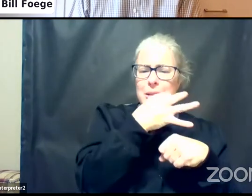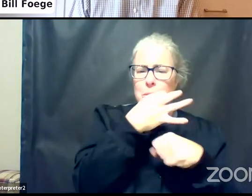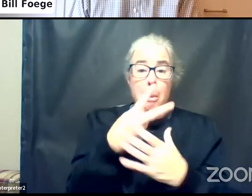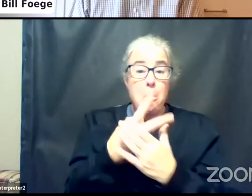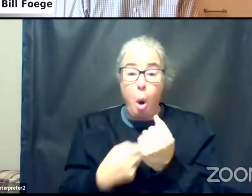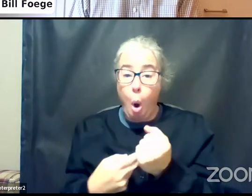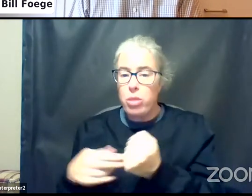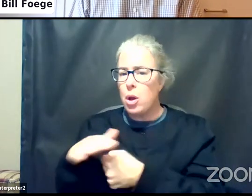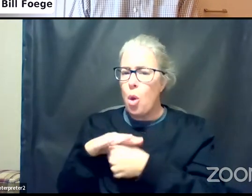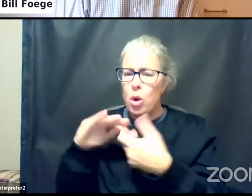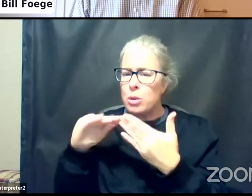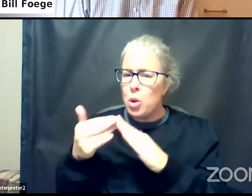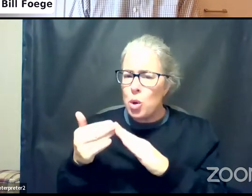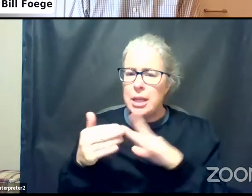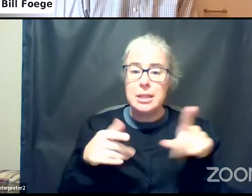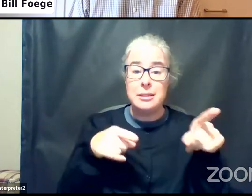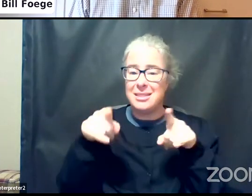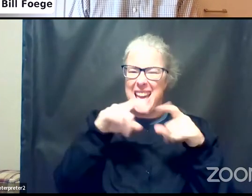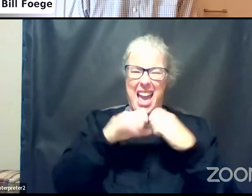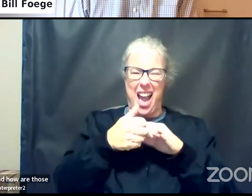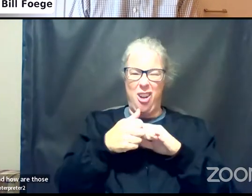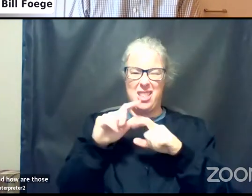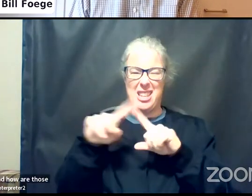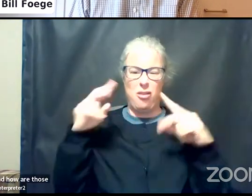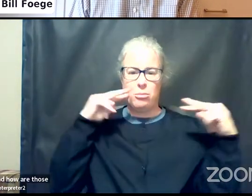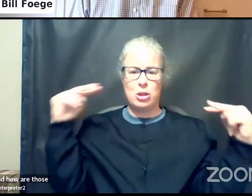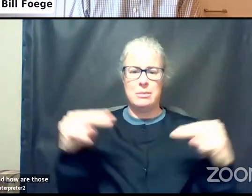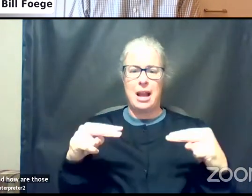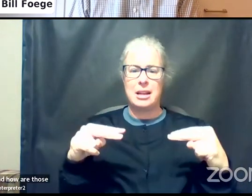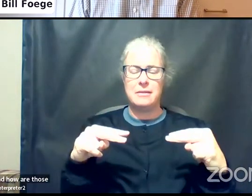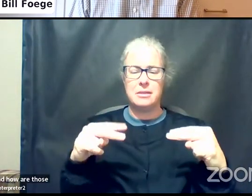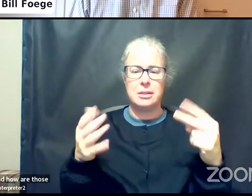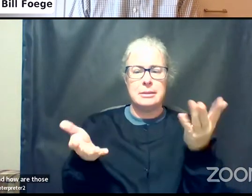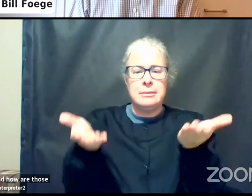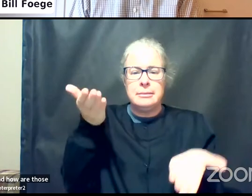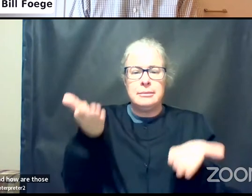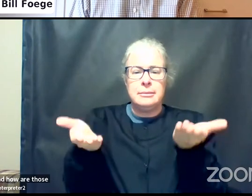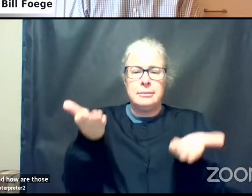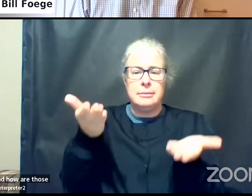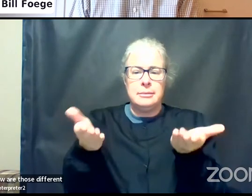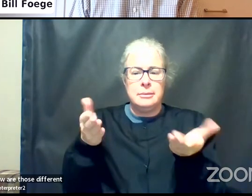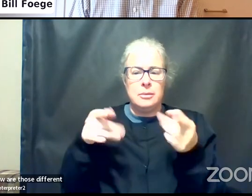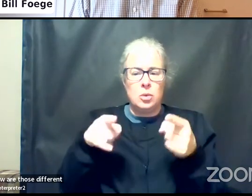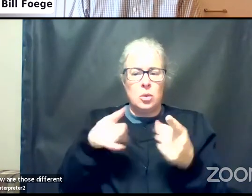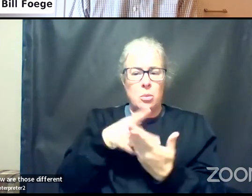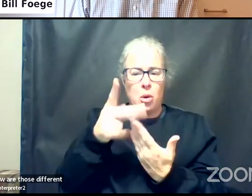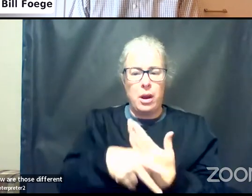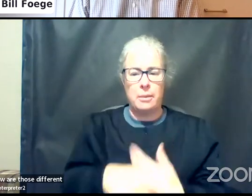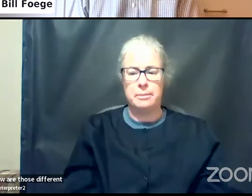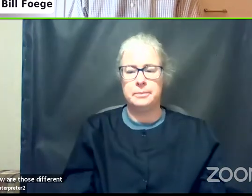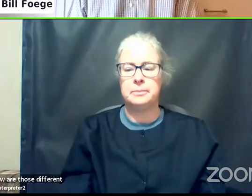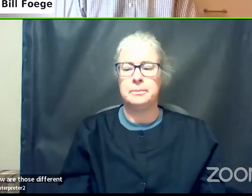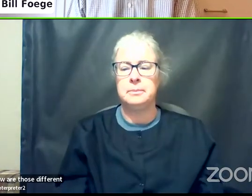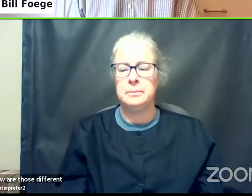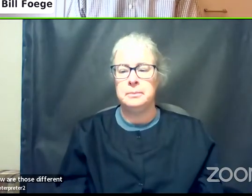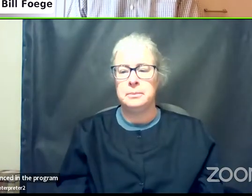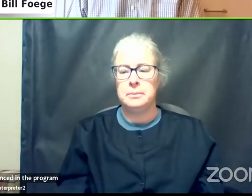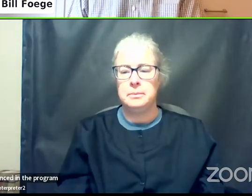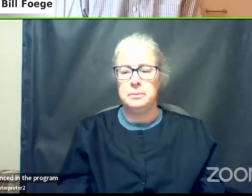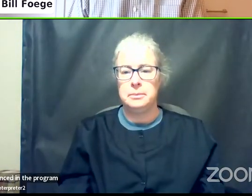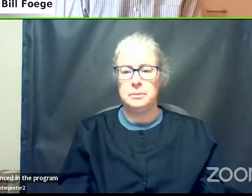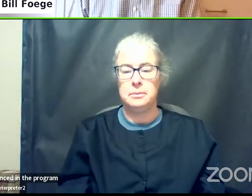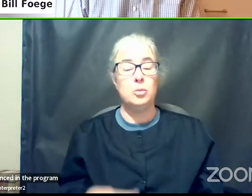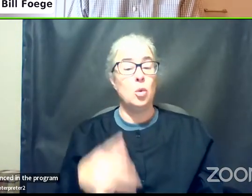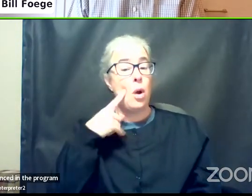communities and how are those different perspectives weighed and balanced in the program well the